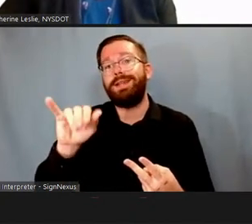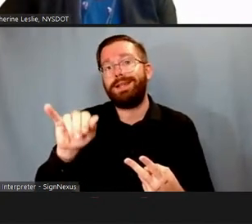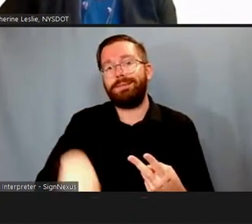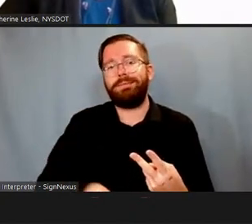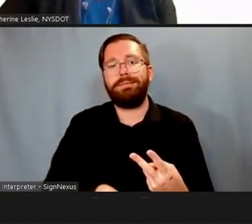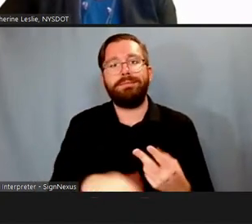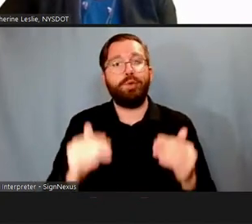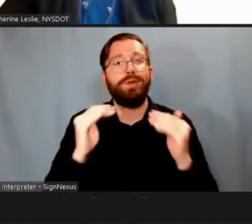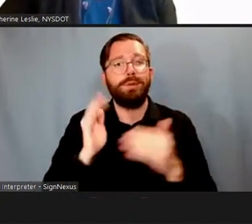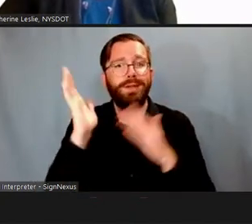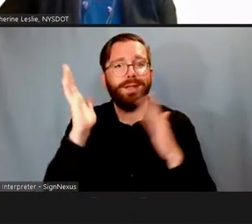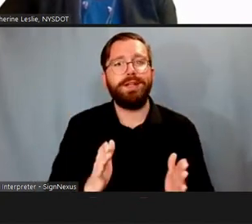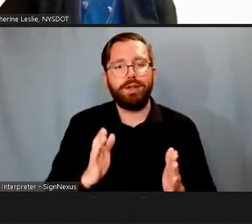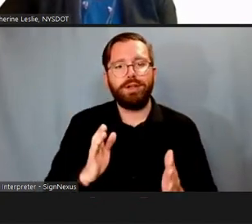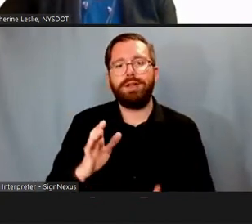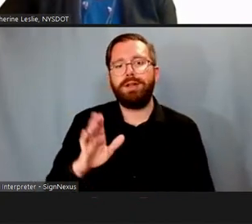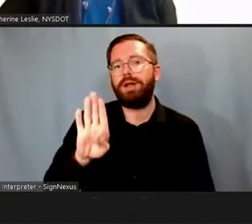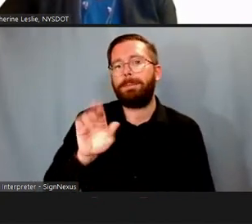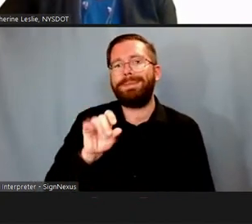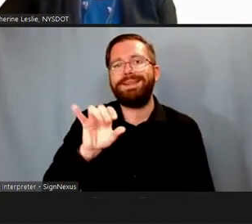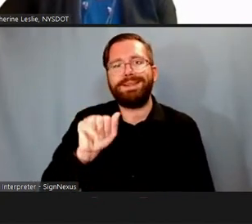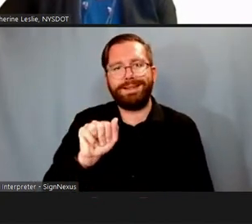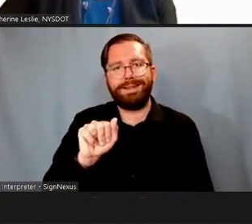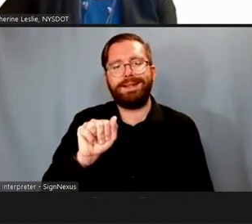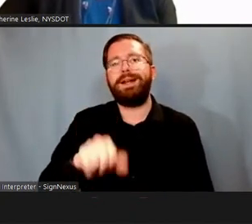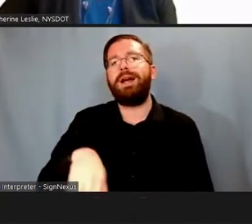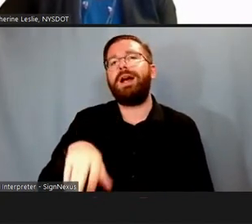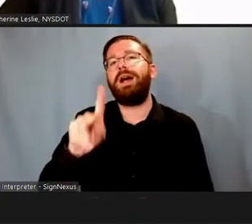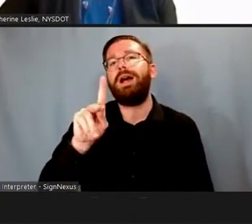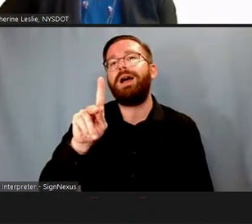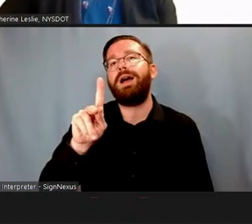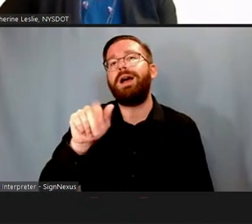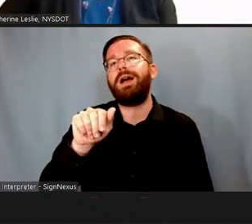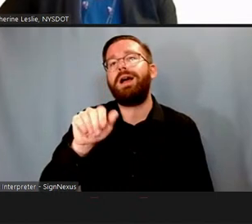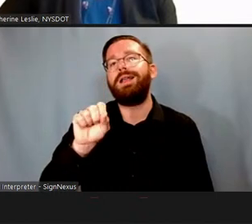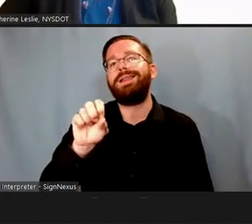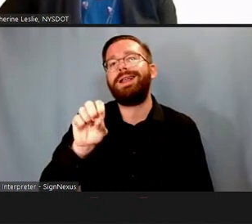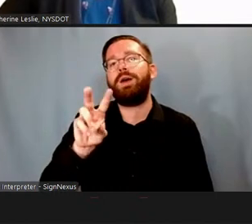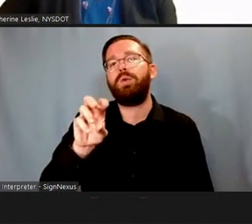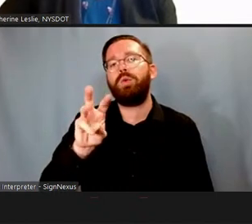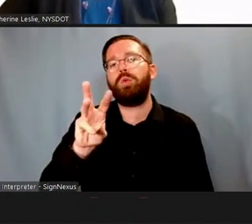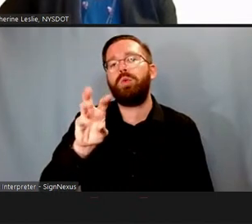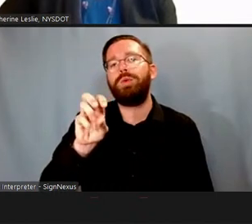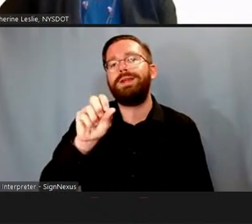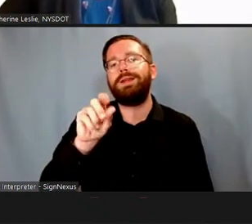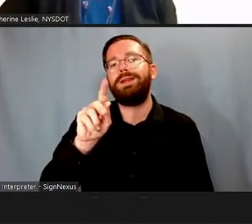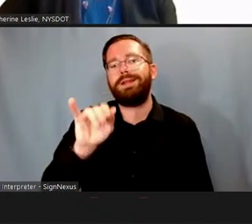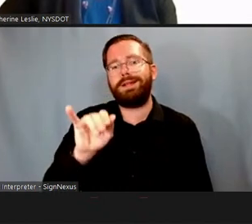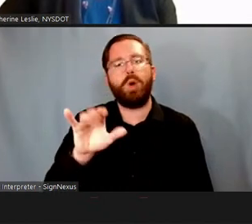our next speaker is besia ososki followed by jonelle wright